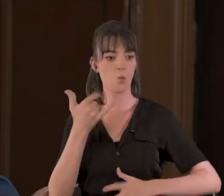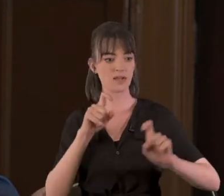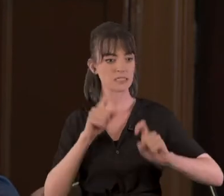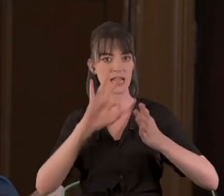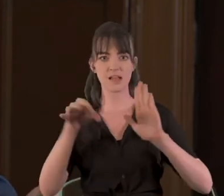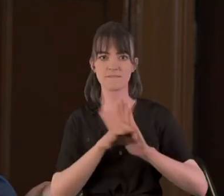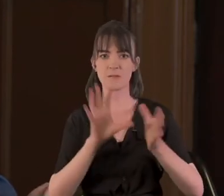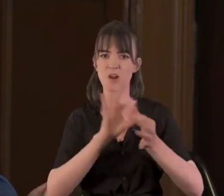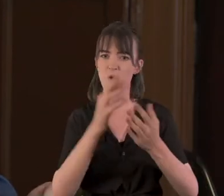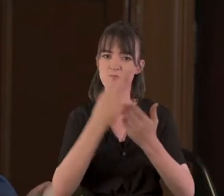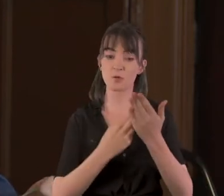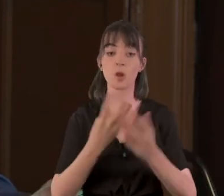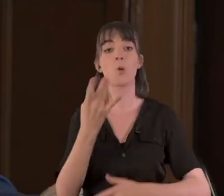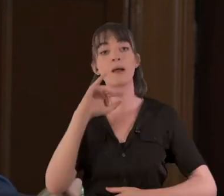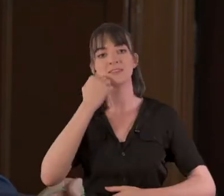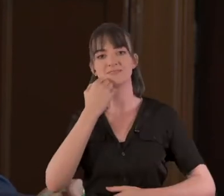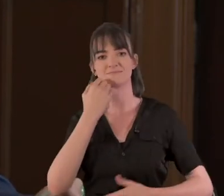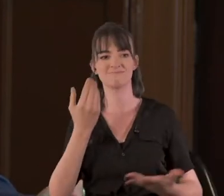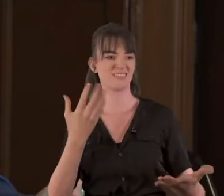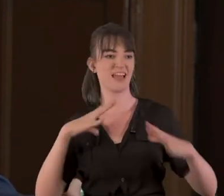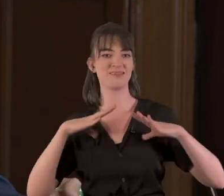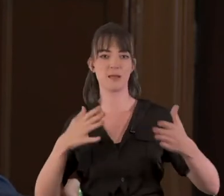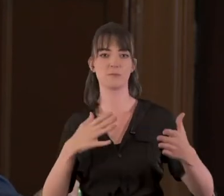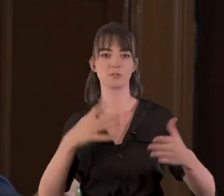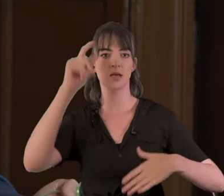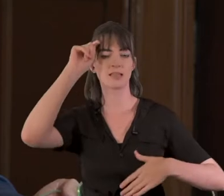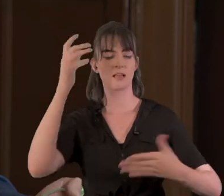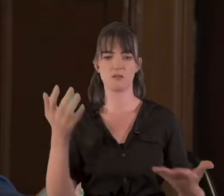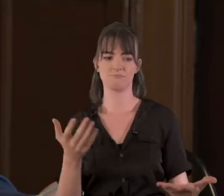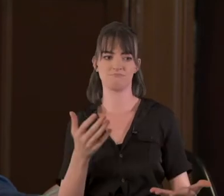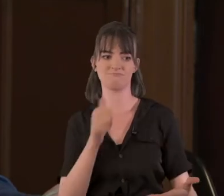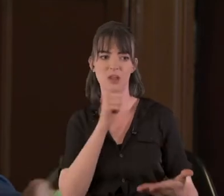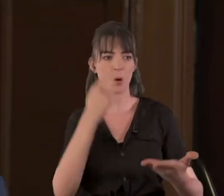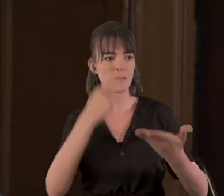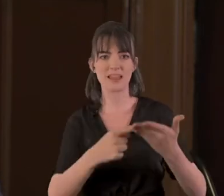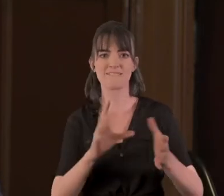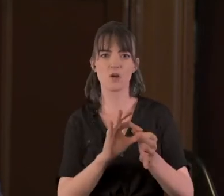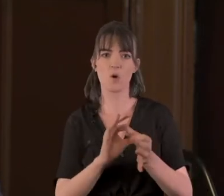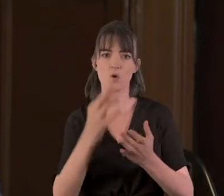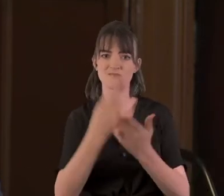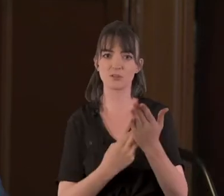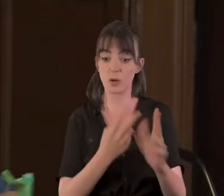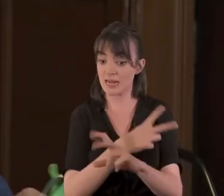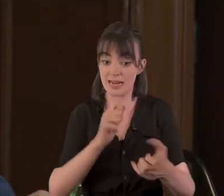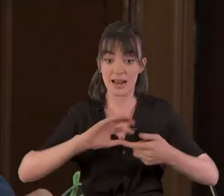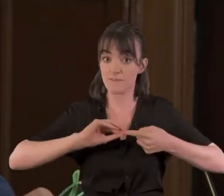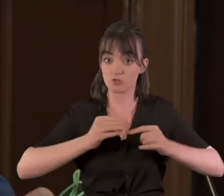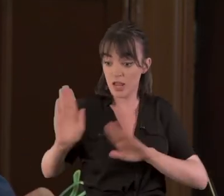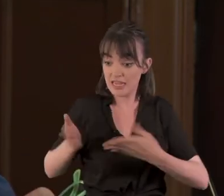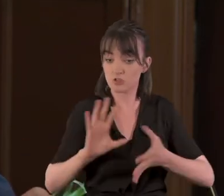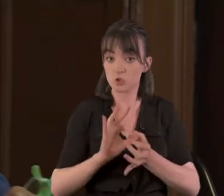didn't think the Liberals believed in Home Rule, that the Liberals had made no attempt to introduce Home Rule since they'd been elected at the end of 1905,